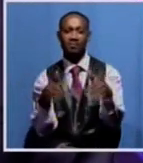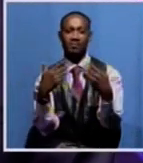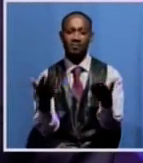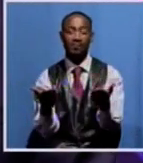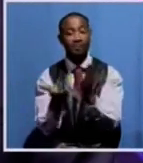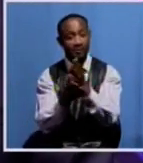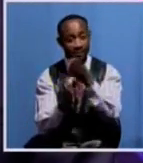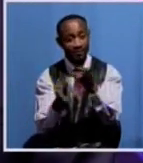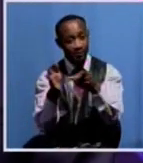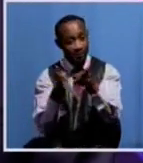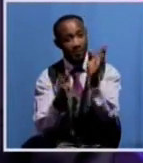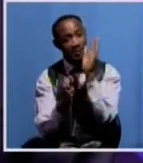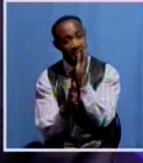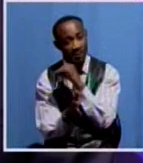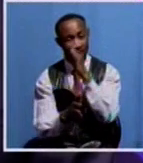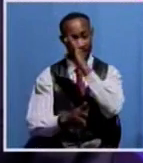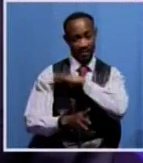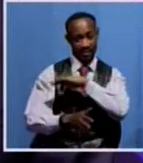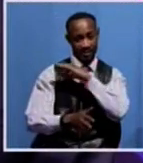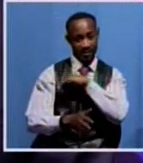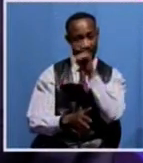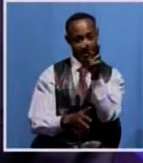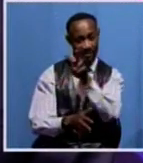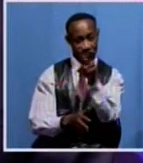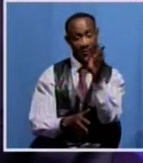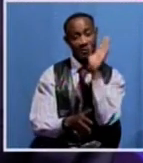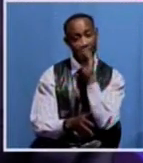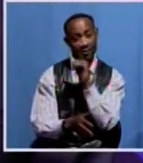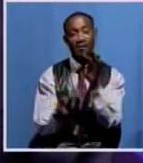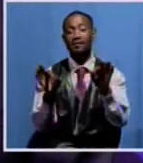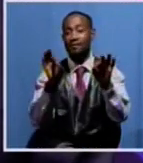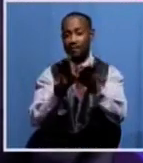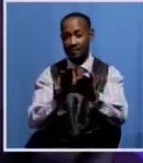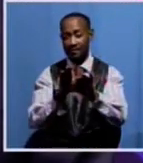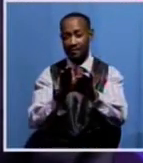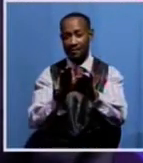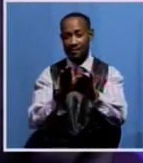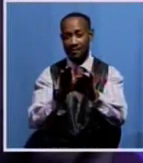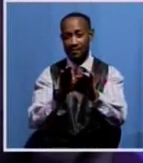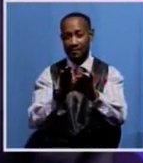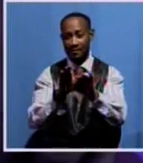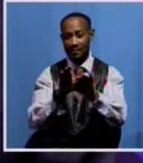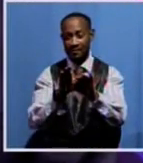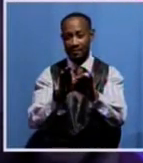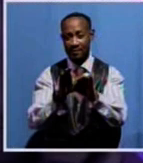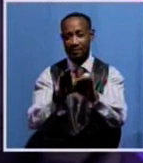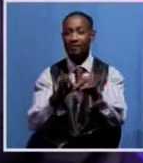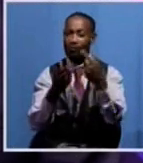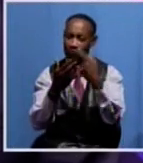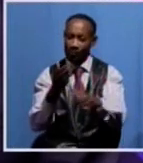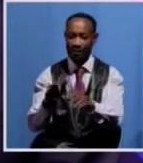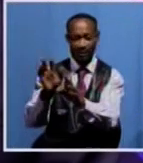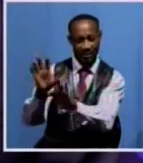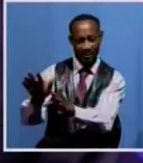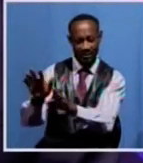paid out those two important items I've mentioned, then what is left is what is